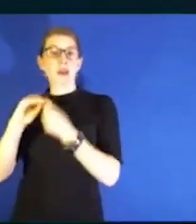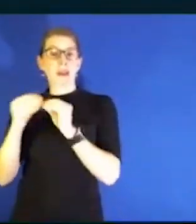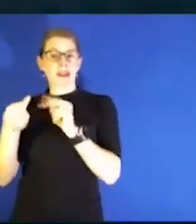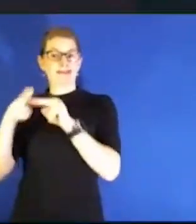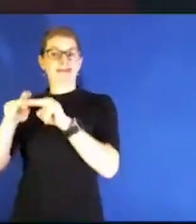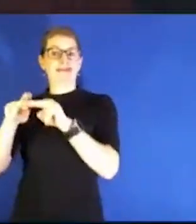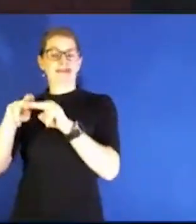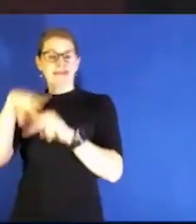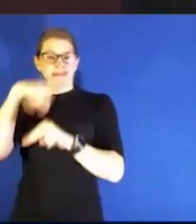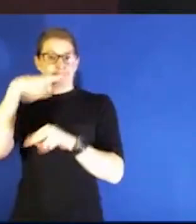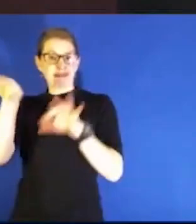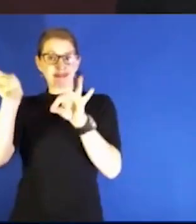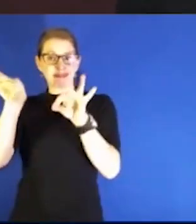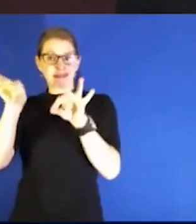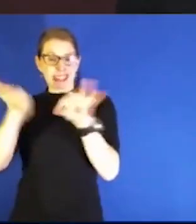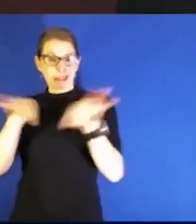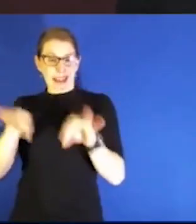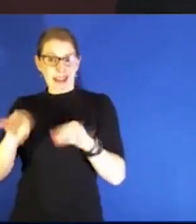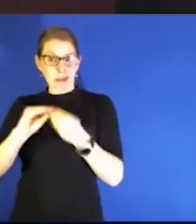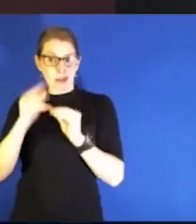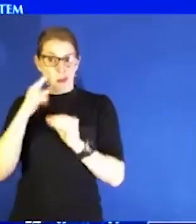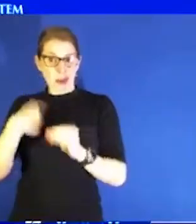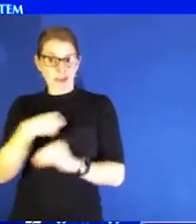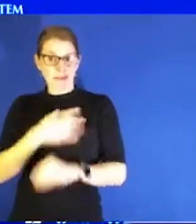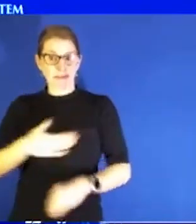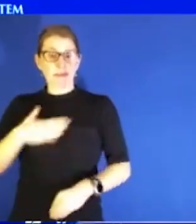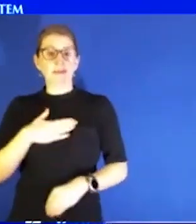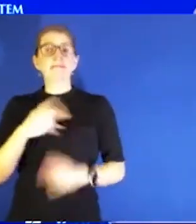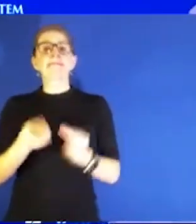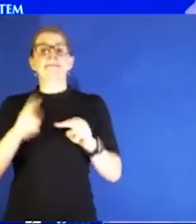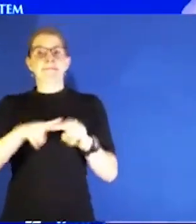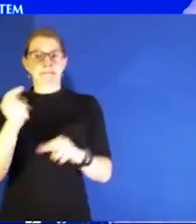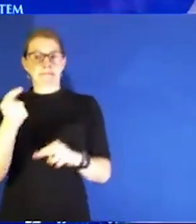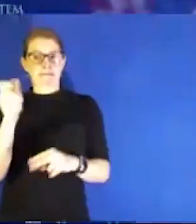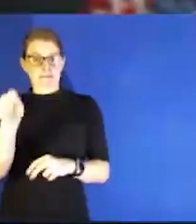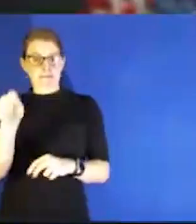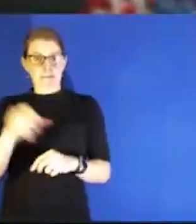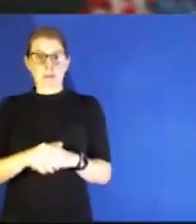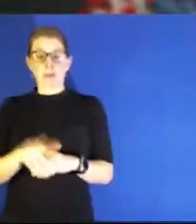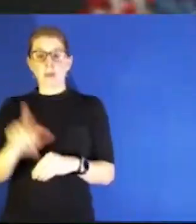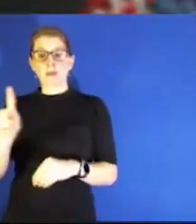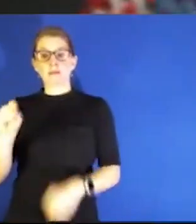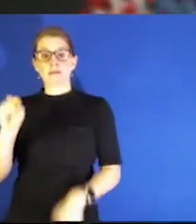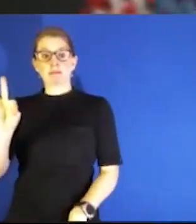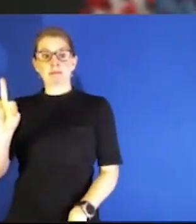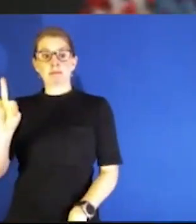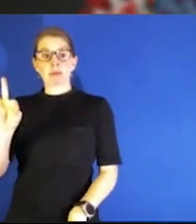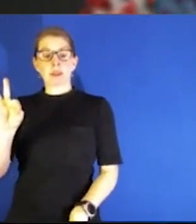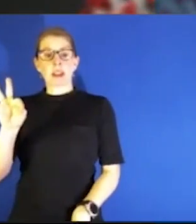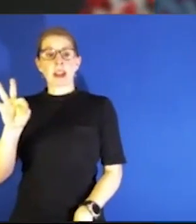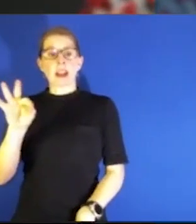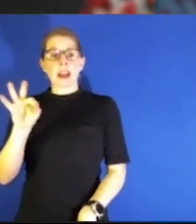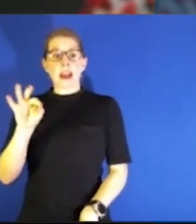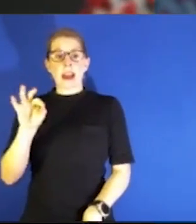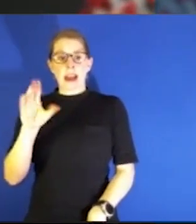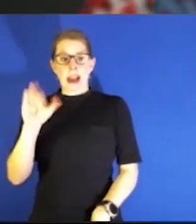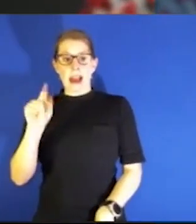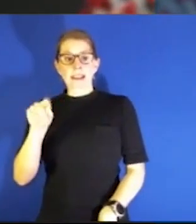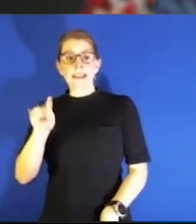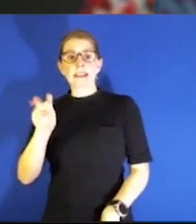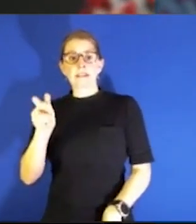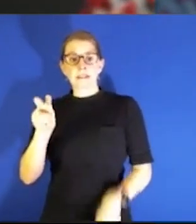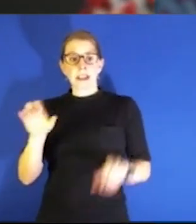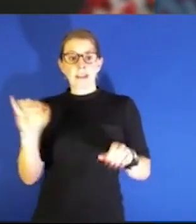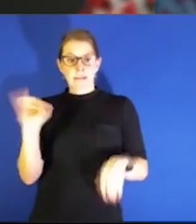those numbers for us? Yeah, they certainly have gone up a little bit. 109 active infections. I think we were at 100 yesterday. 28